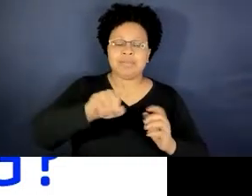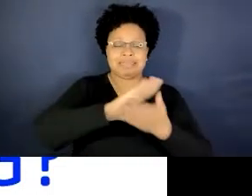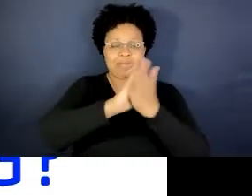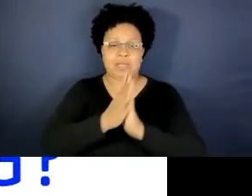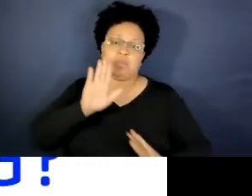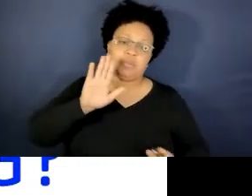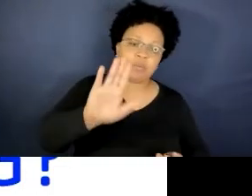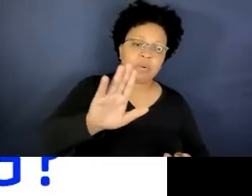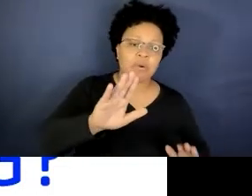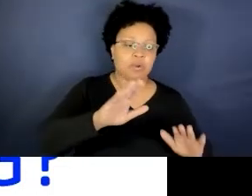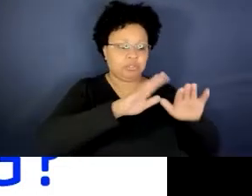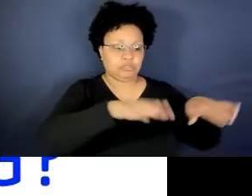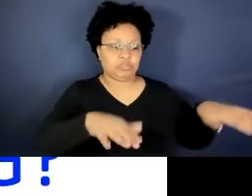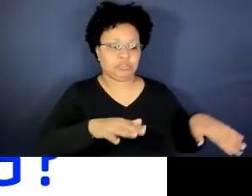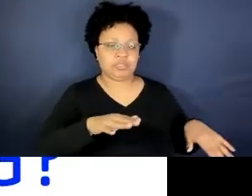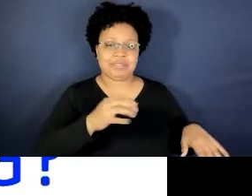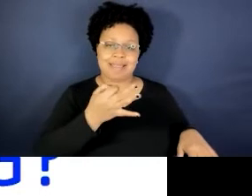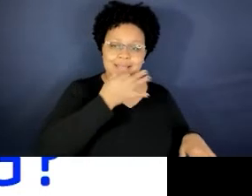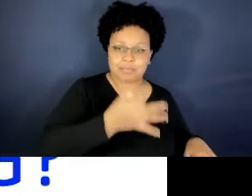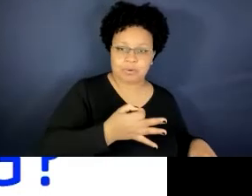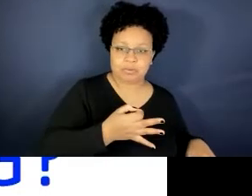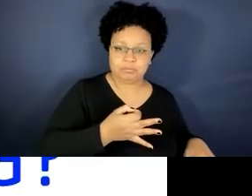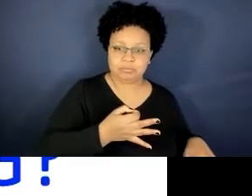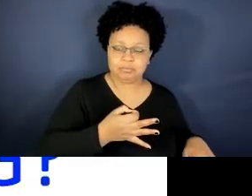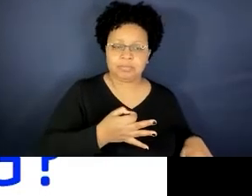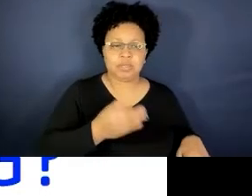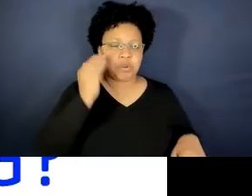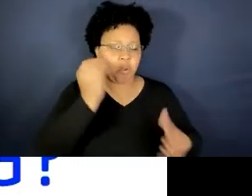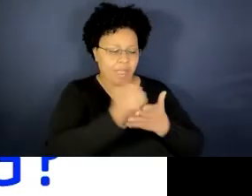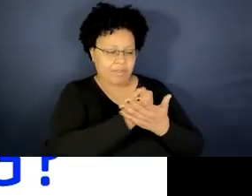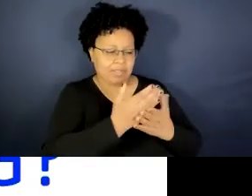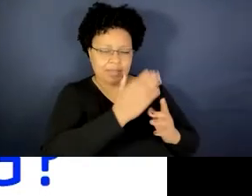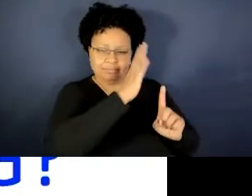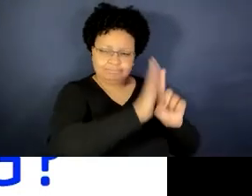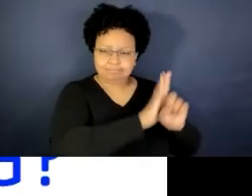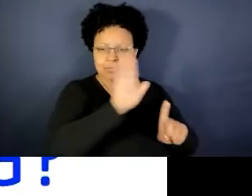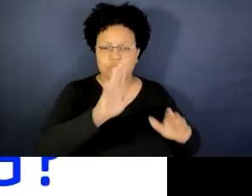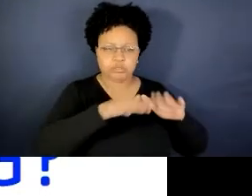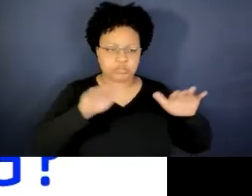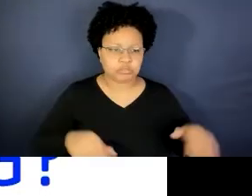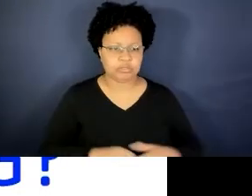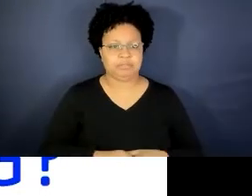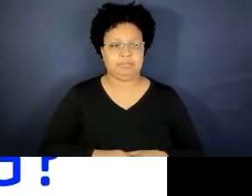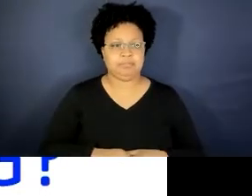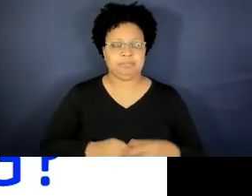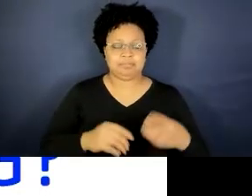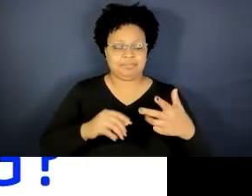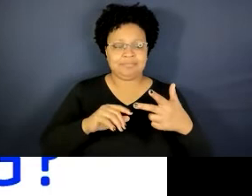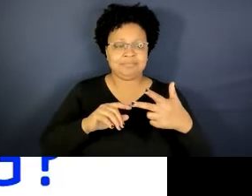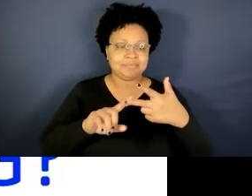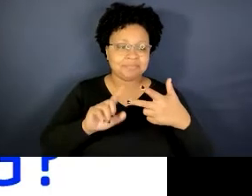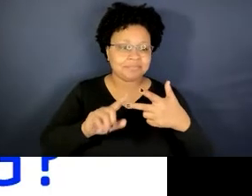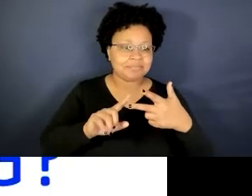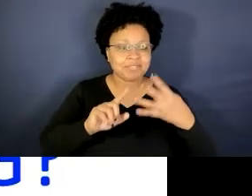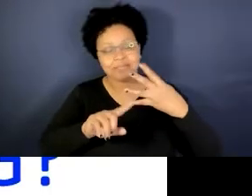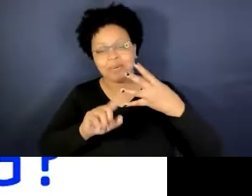Okay? Be your child's expert. Concrete support in times of need. Ask for help. Open your mouth.